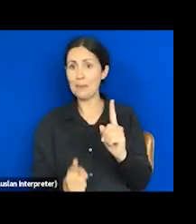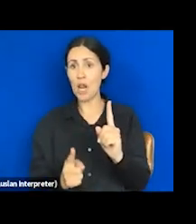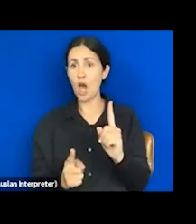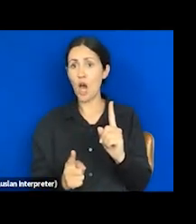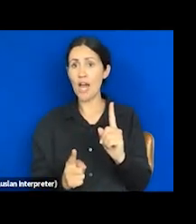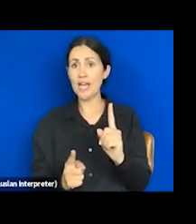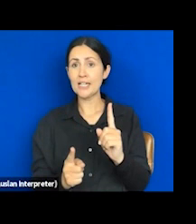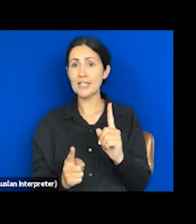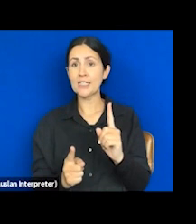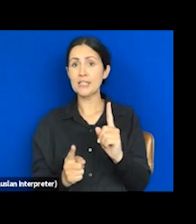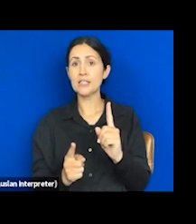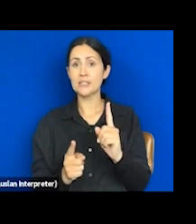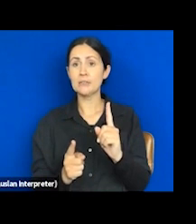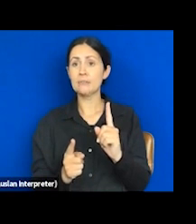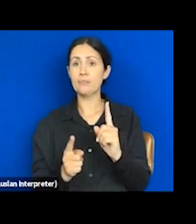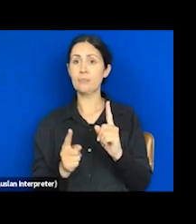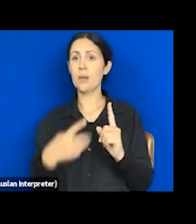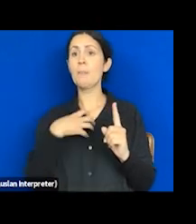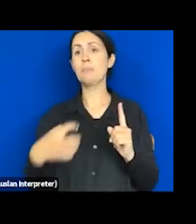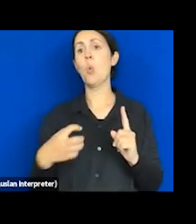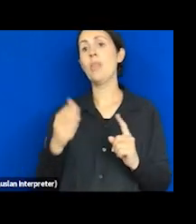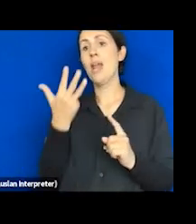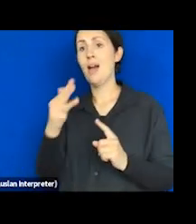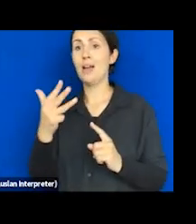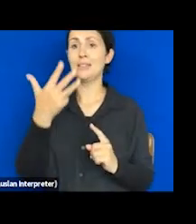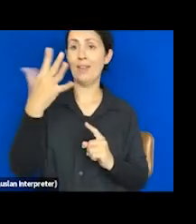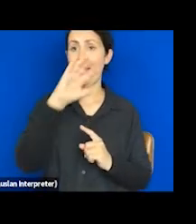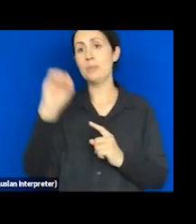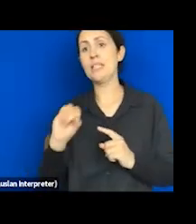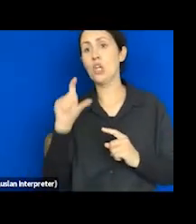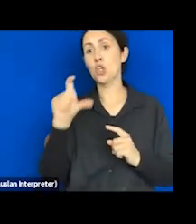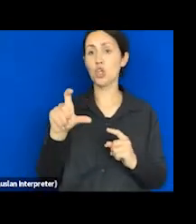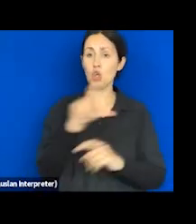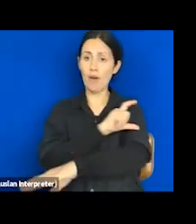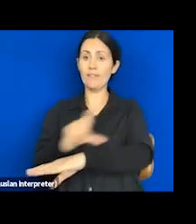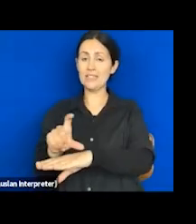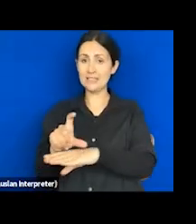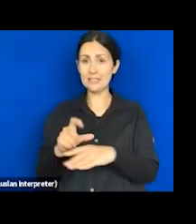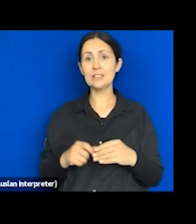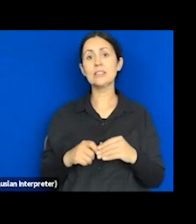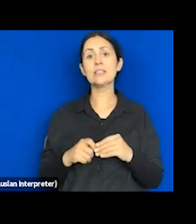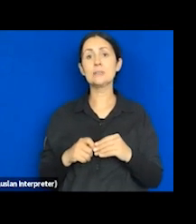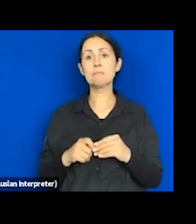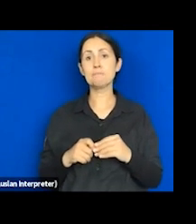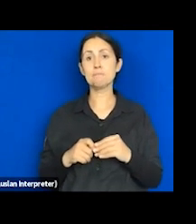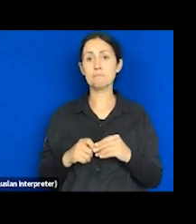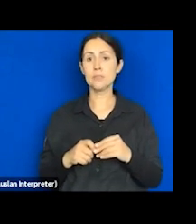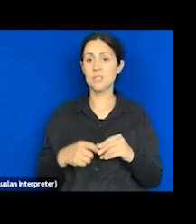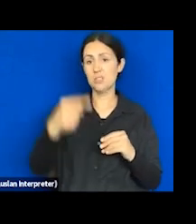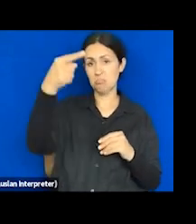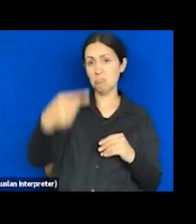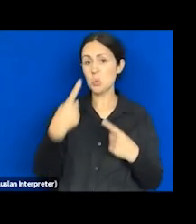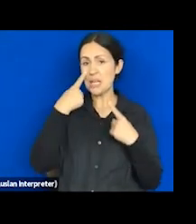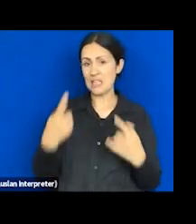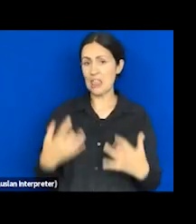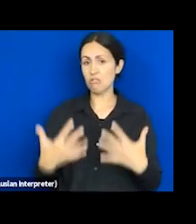a condition with greater than 95% confidence. That was true of 3 of 4 rating scales